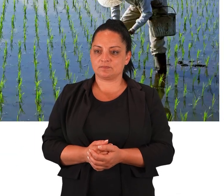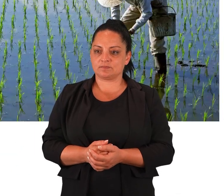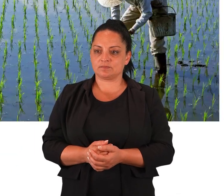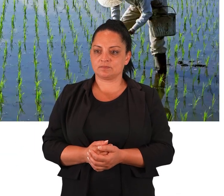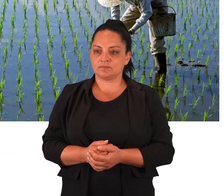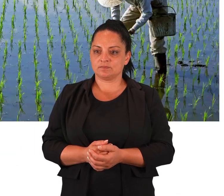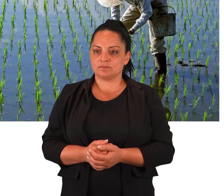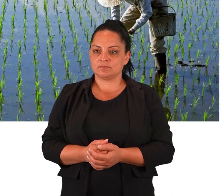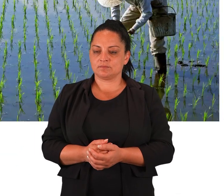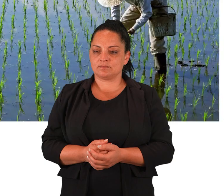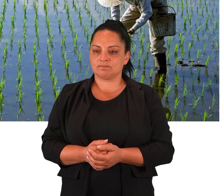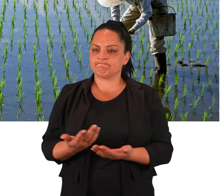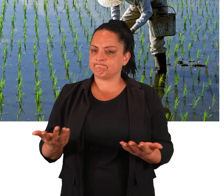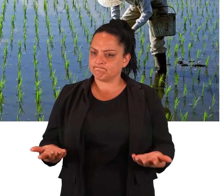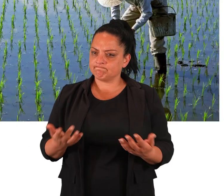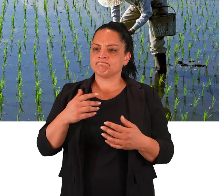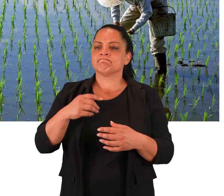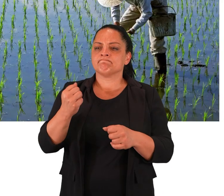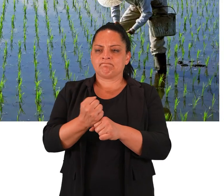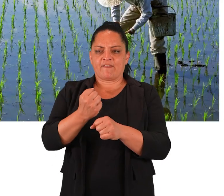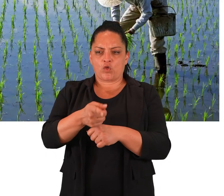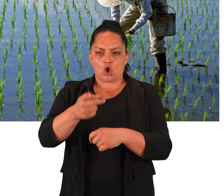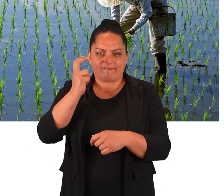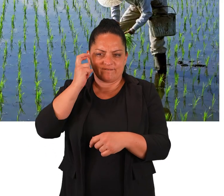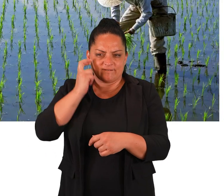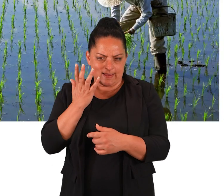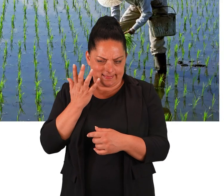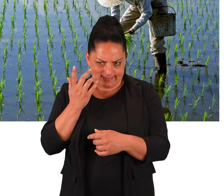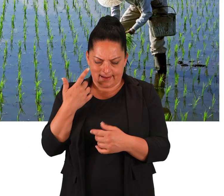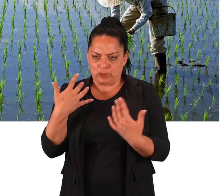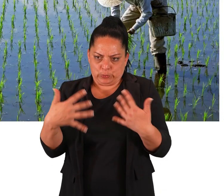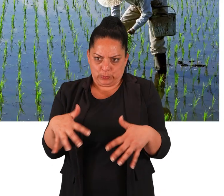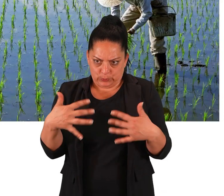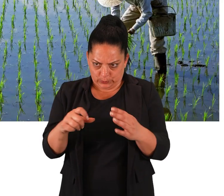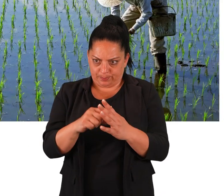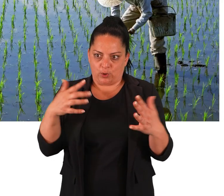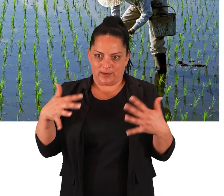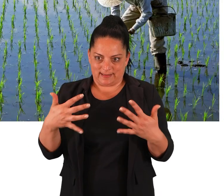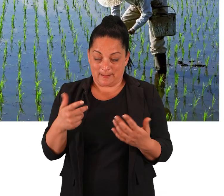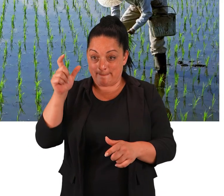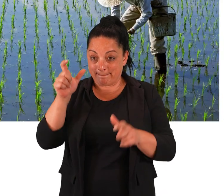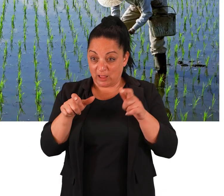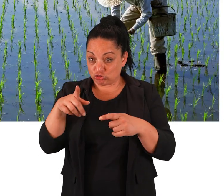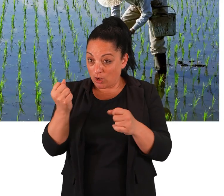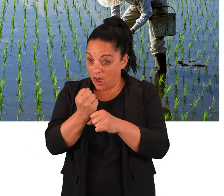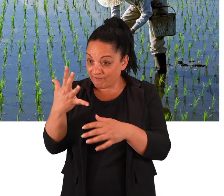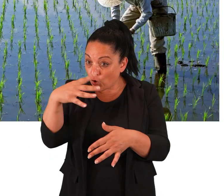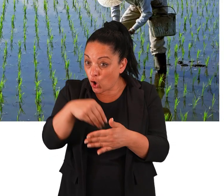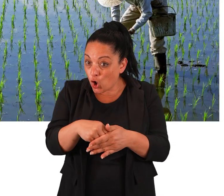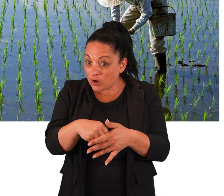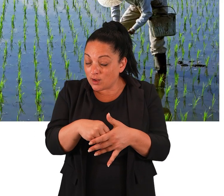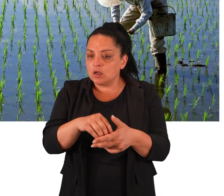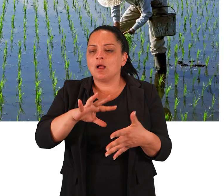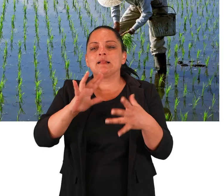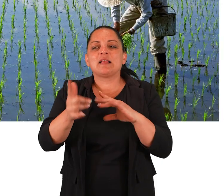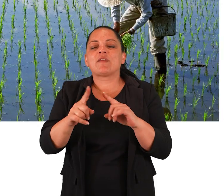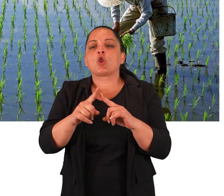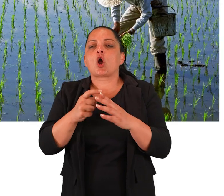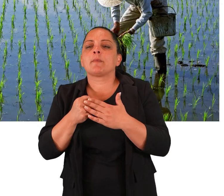The impact of these green jobs is very significant. People who work in green jobs